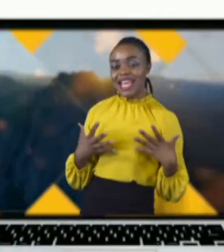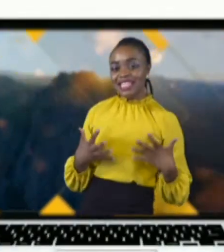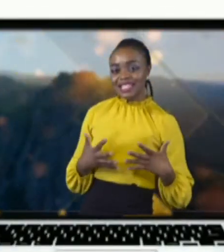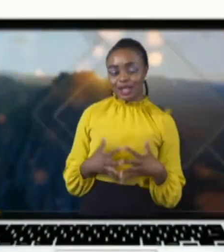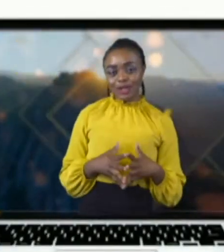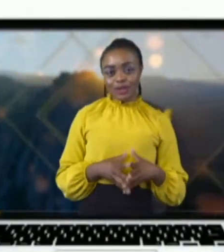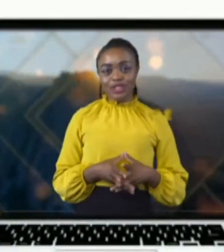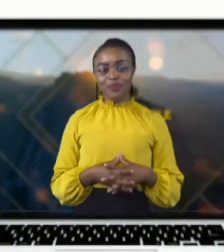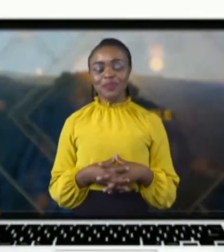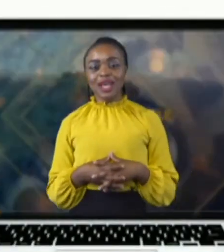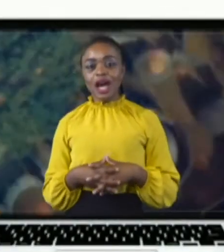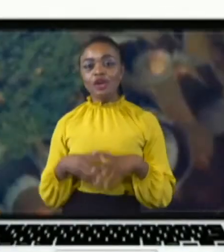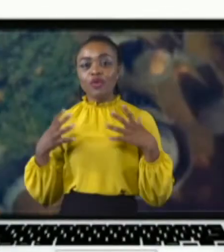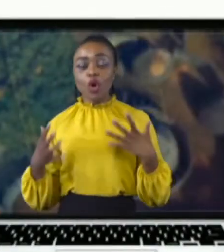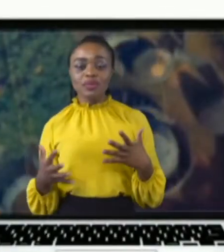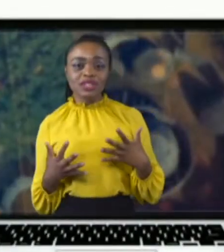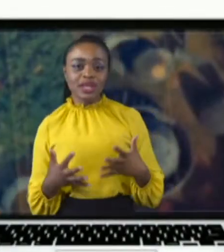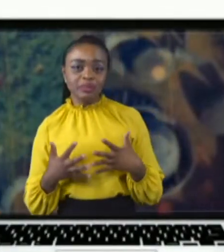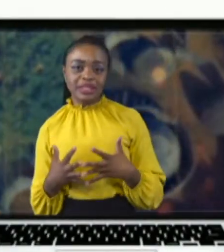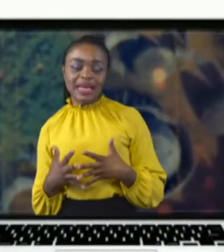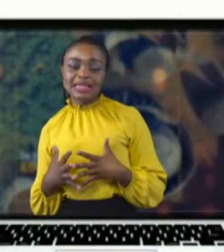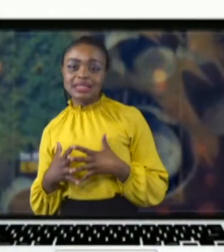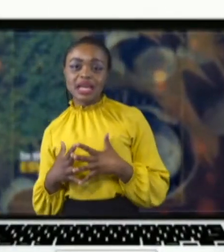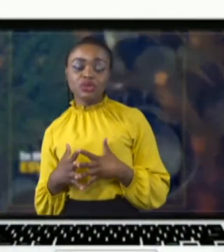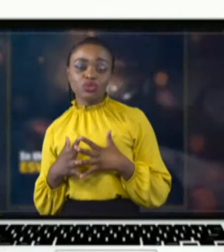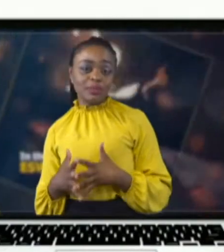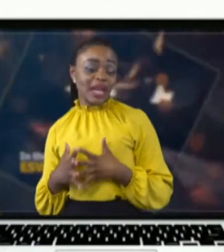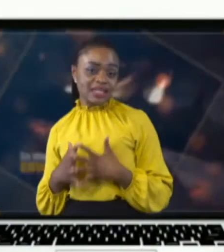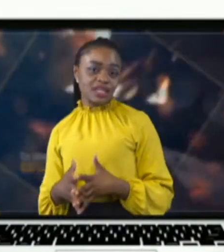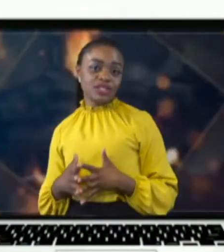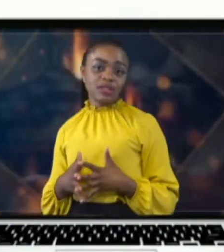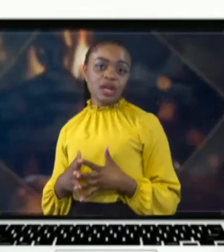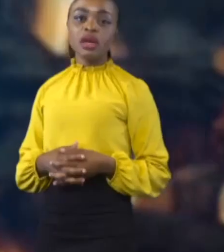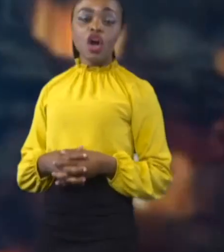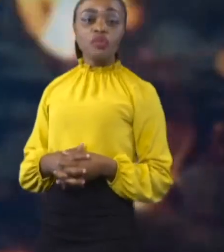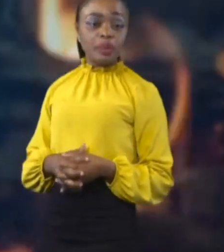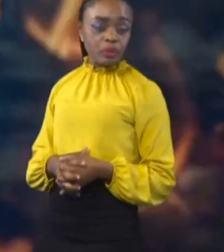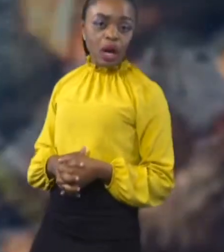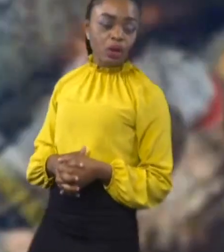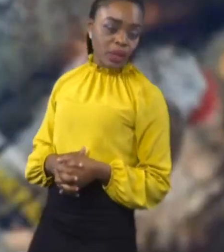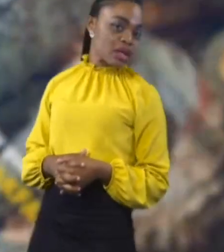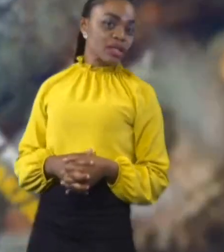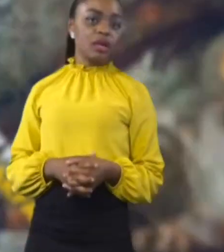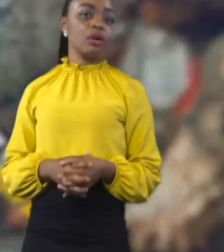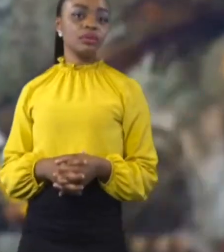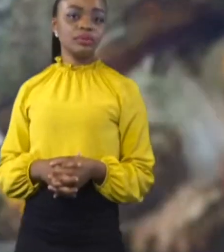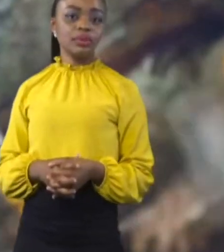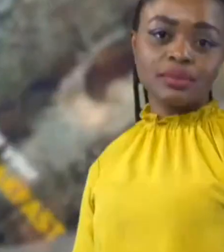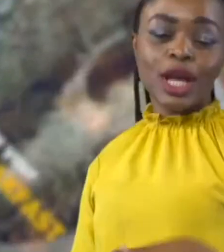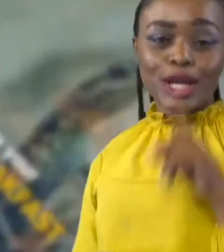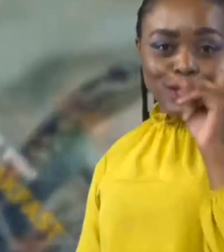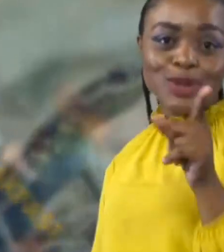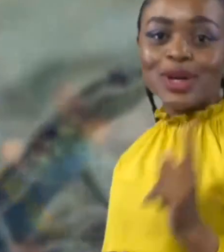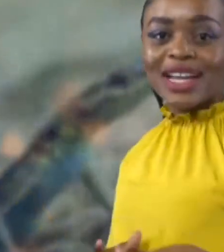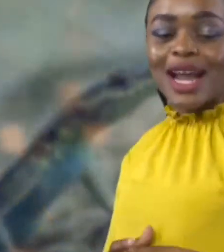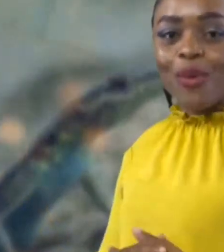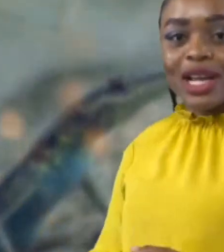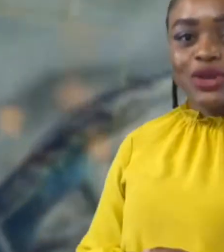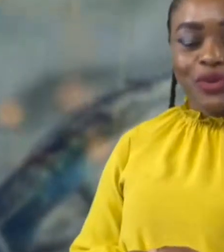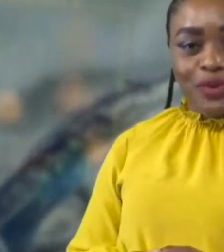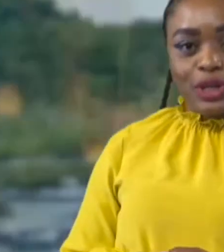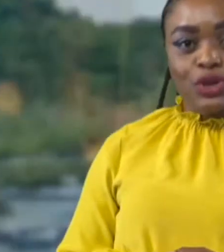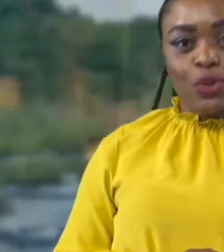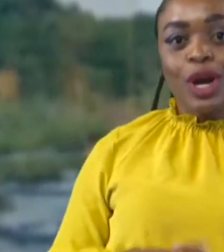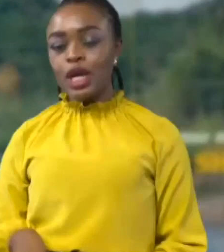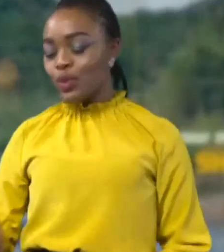With the change in technology, out-of-home digital media is designed to grab the attention of people who are always on the go. You can now